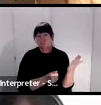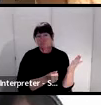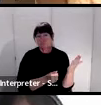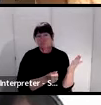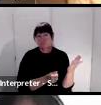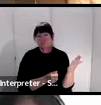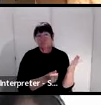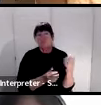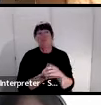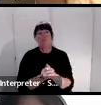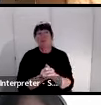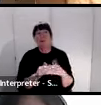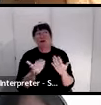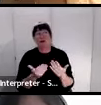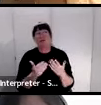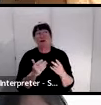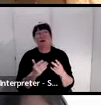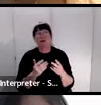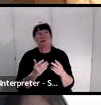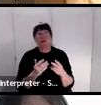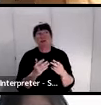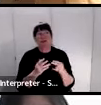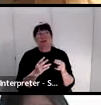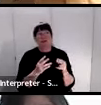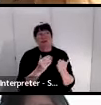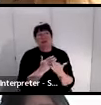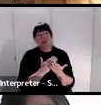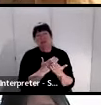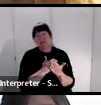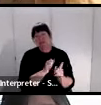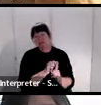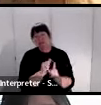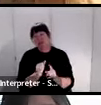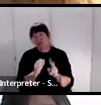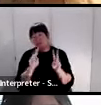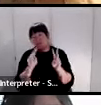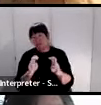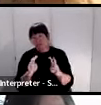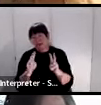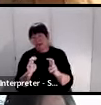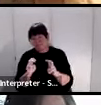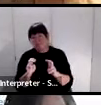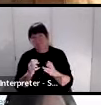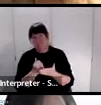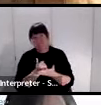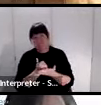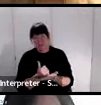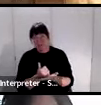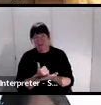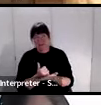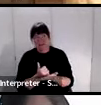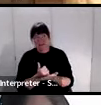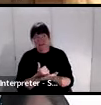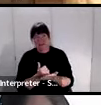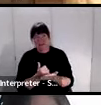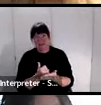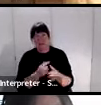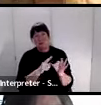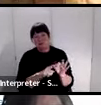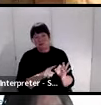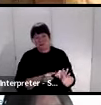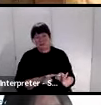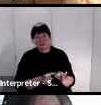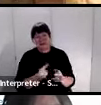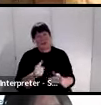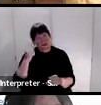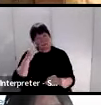of theme-based submissions. So a lot of the questions we've previously asked, we've probably even asked you all about